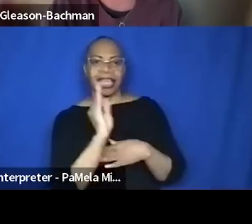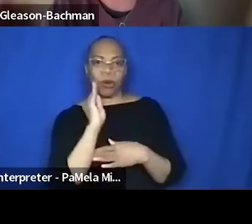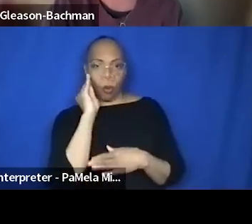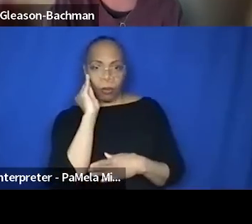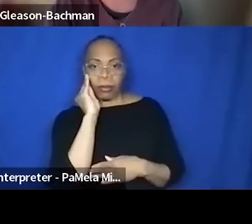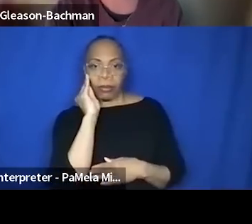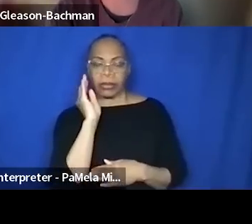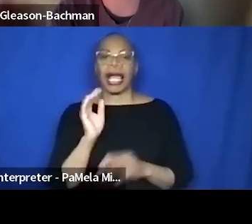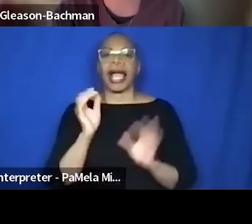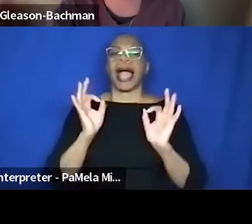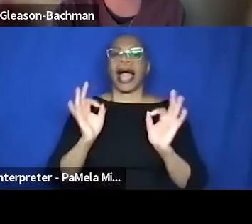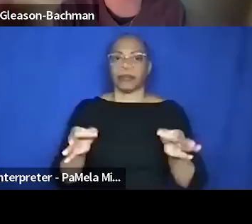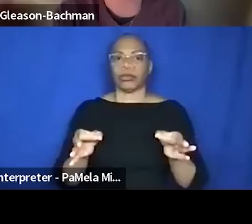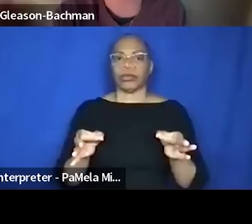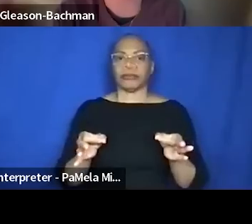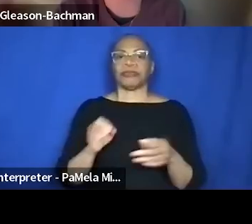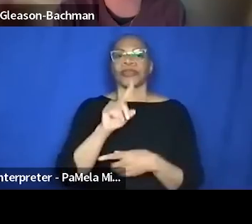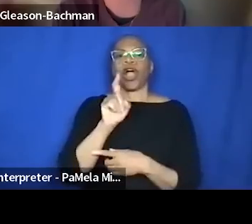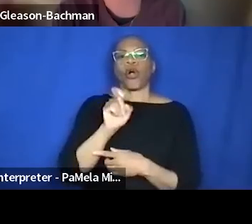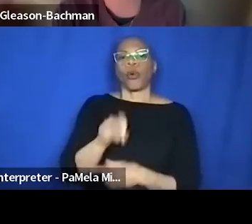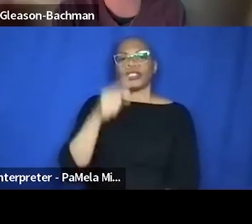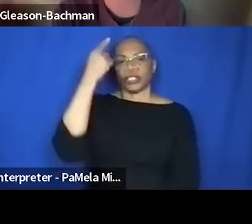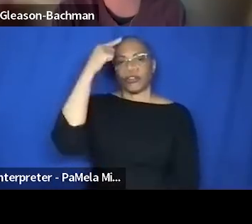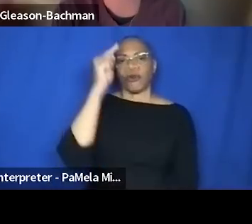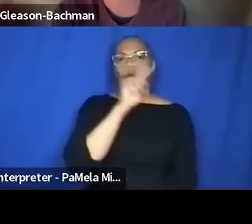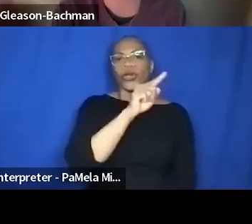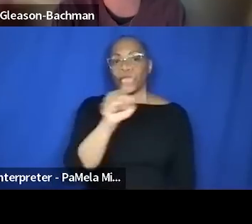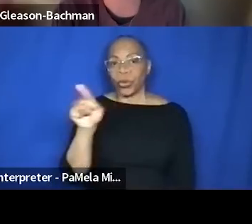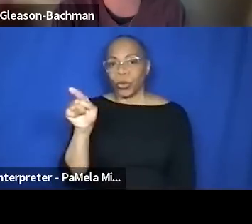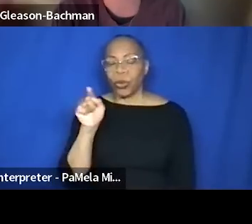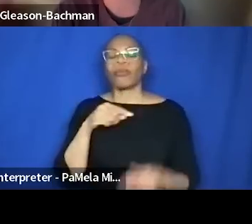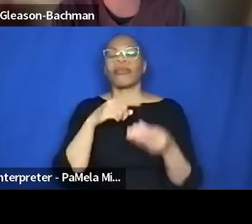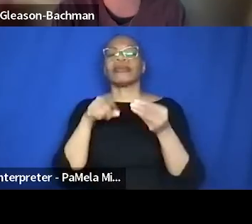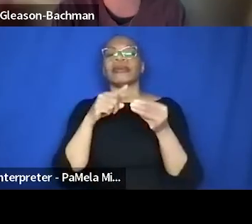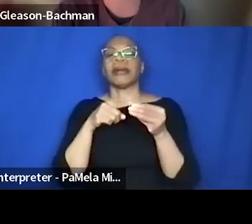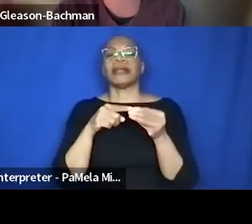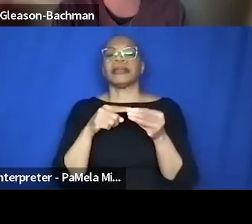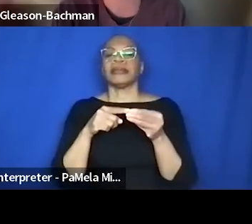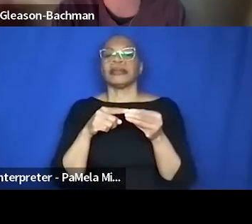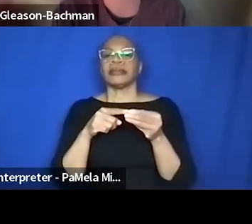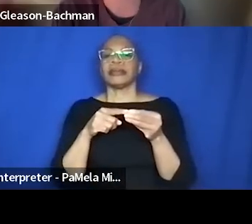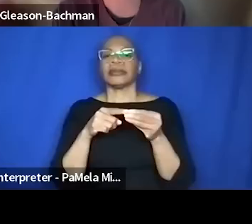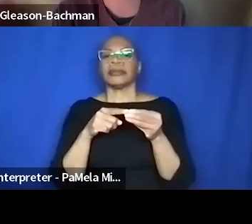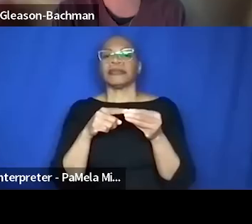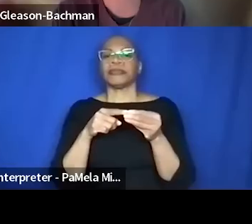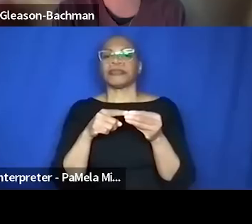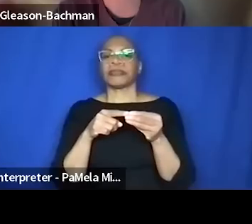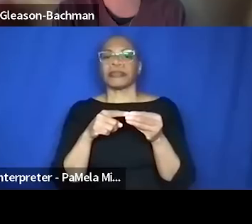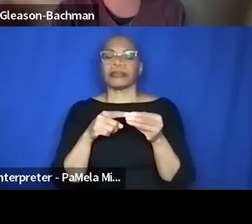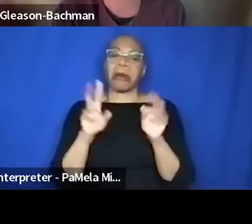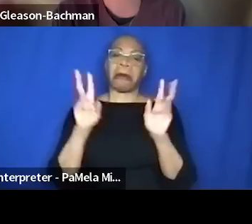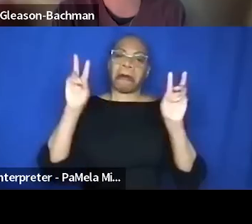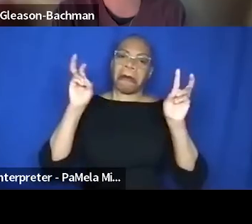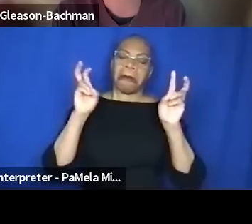Absolutely. A question for you all about I hesitate to use the word typical